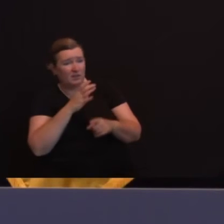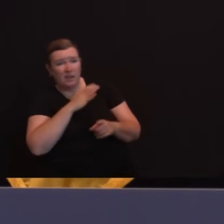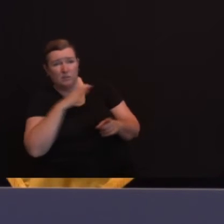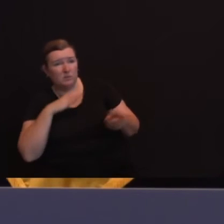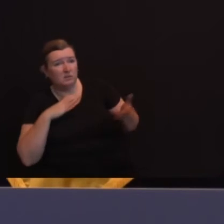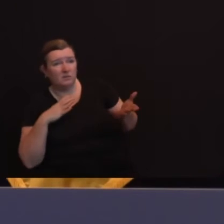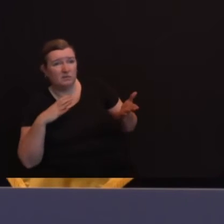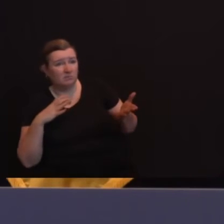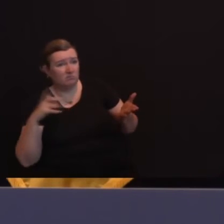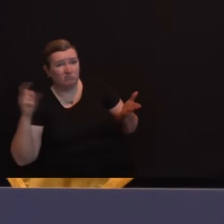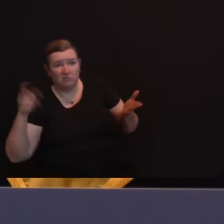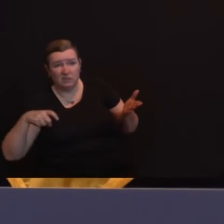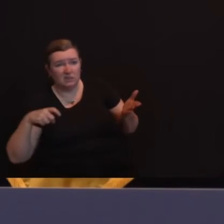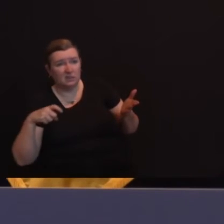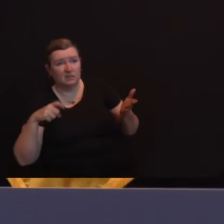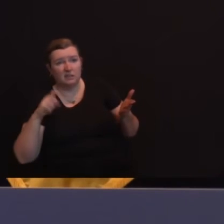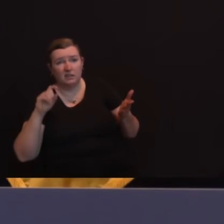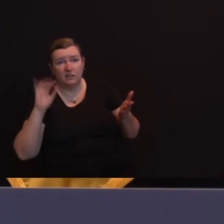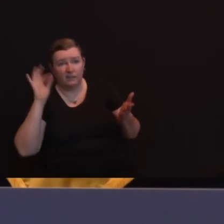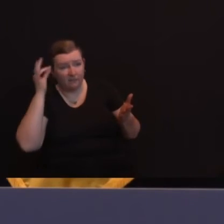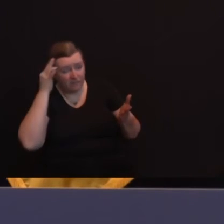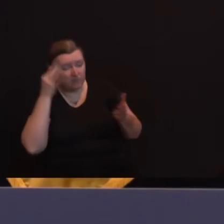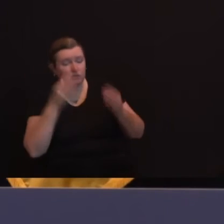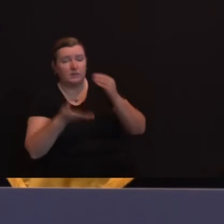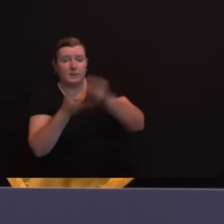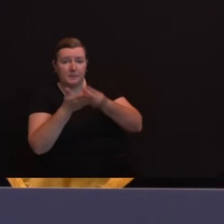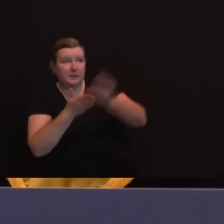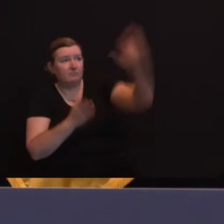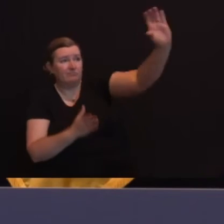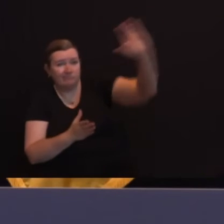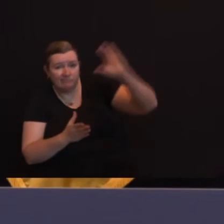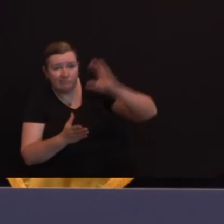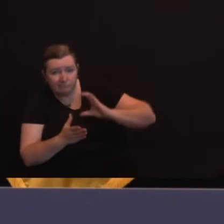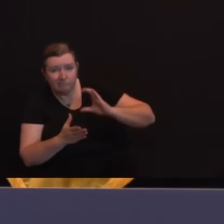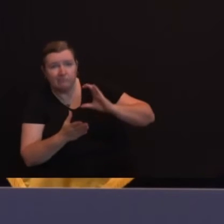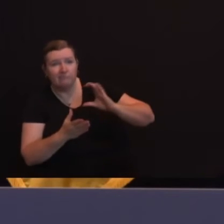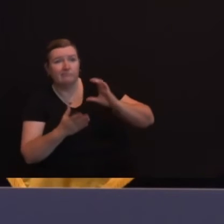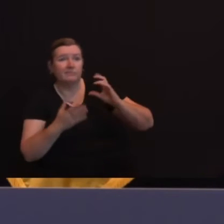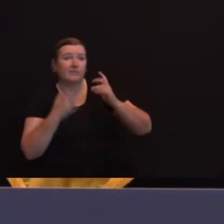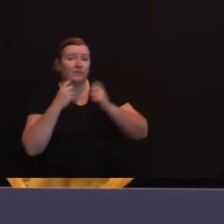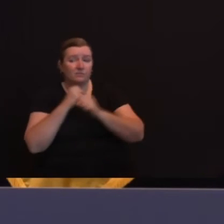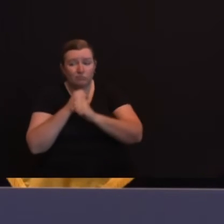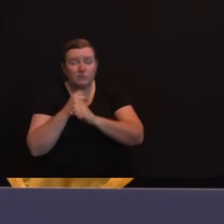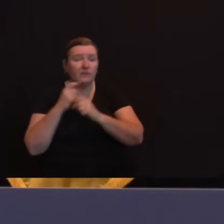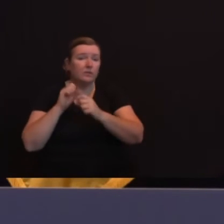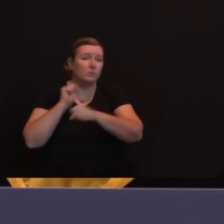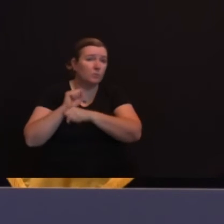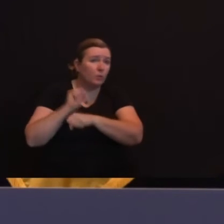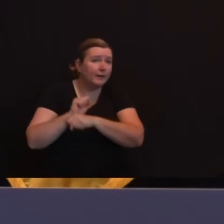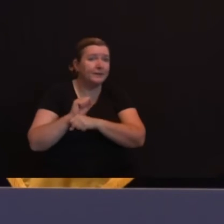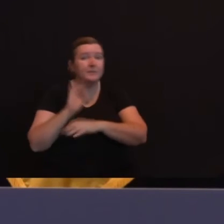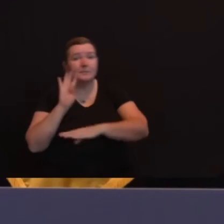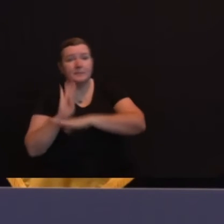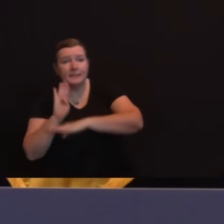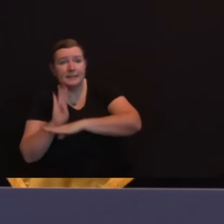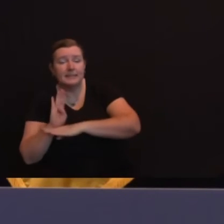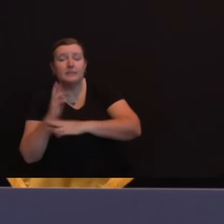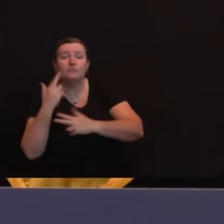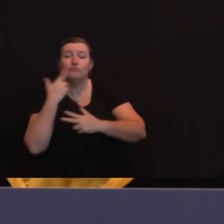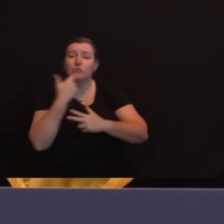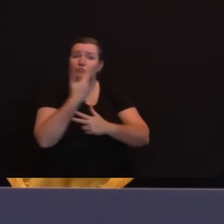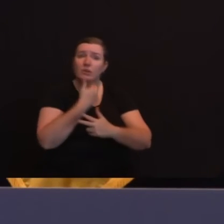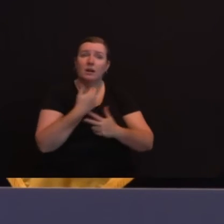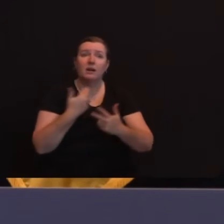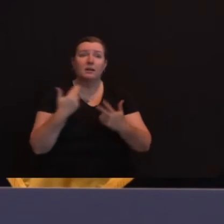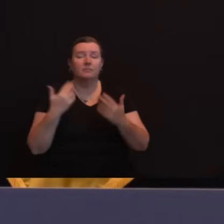stimulus bill to help folks who are unemployed, small businesses, restaurants, states. It's shameful that we have not had another